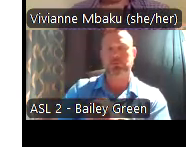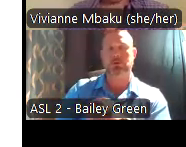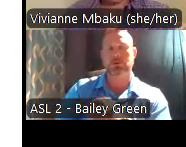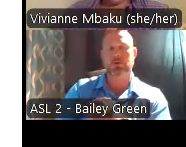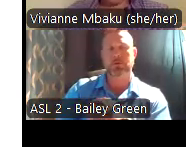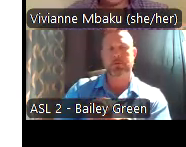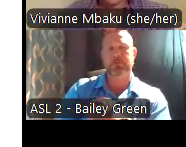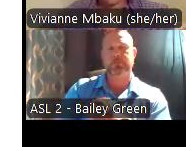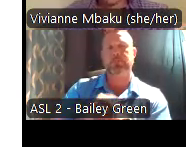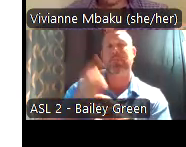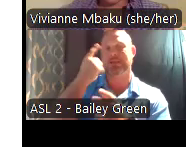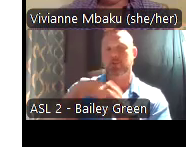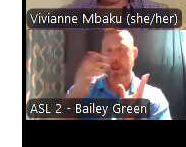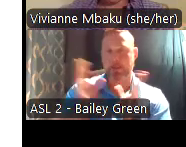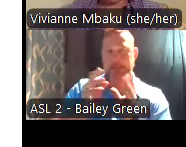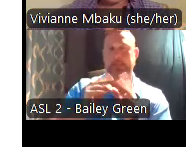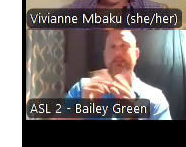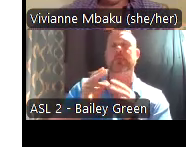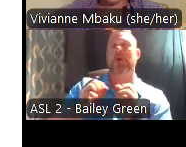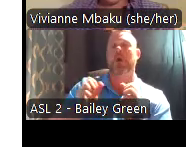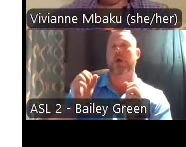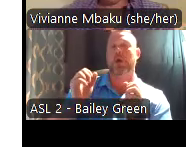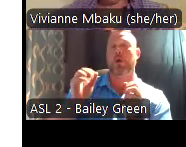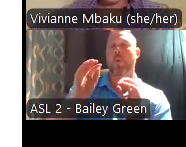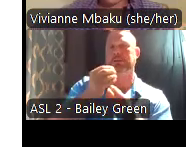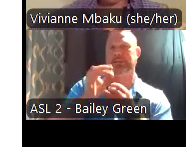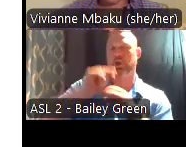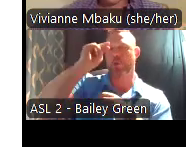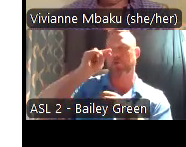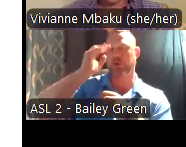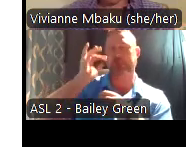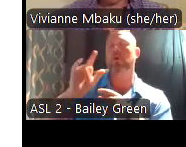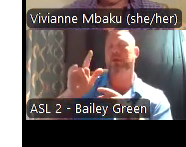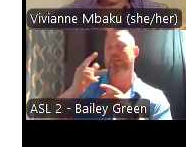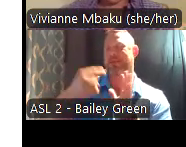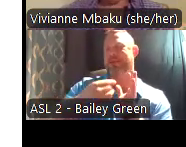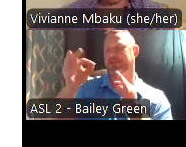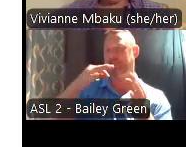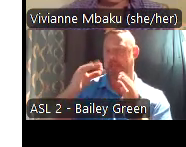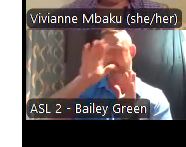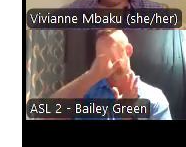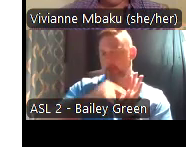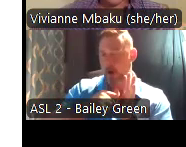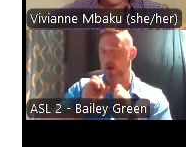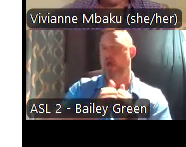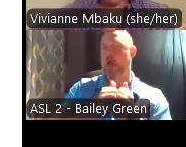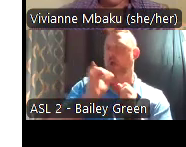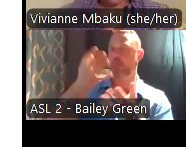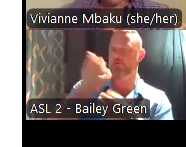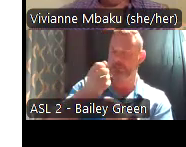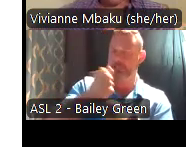organization from Northern California that explained to us their model and how they are able to receive some